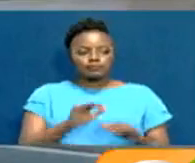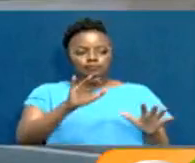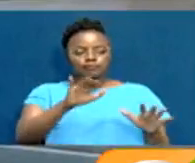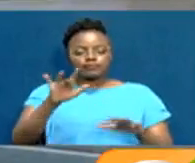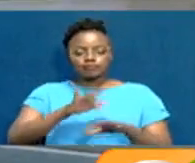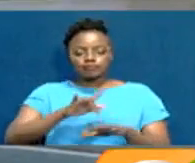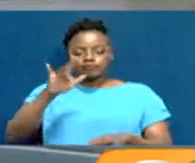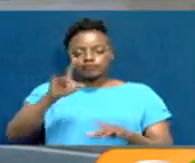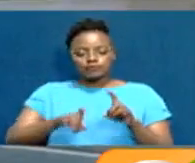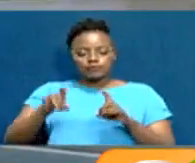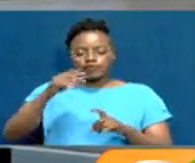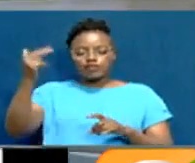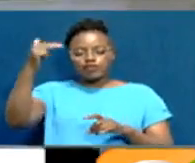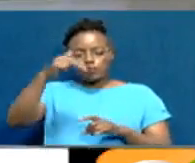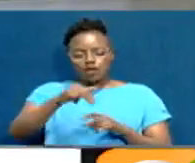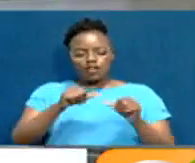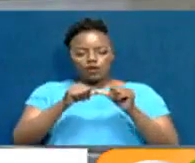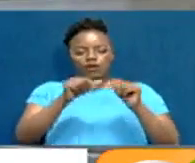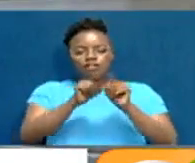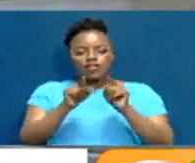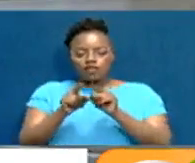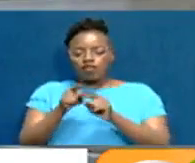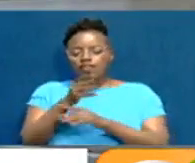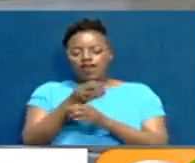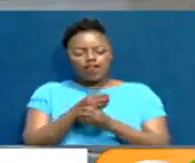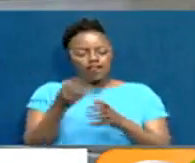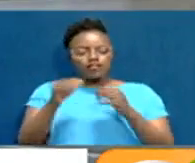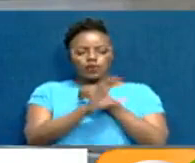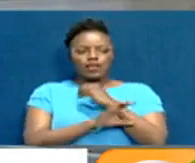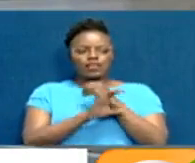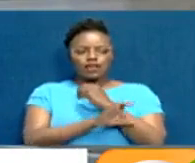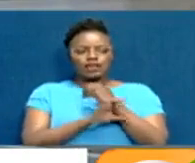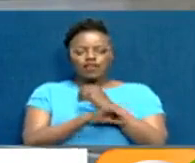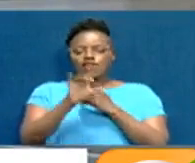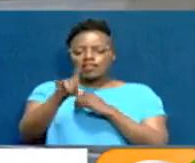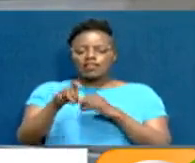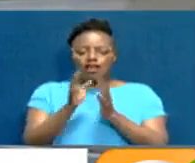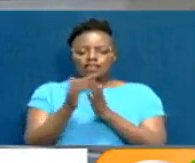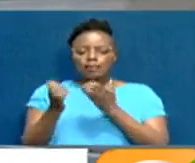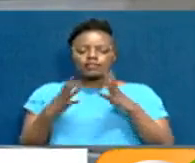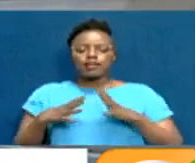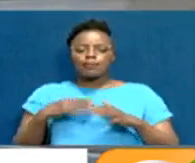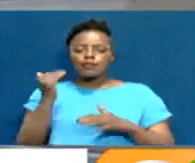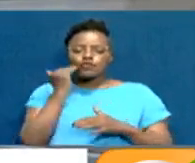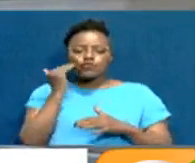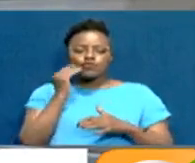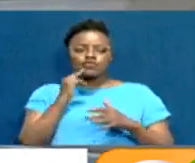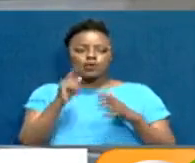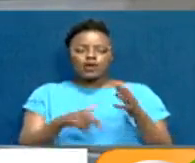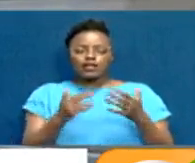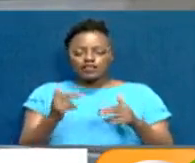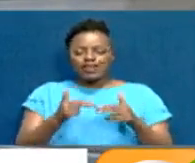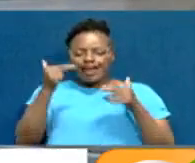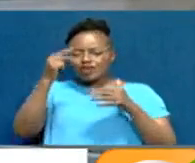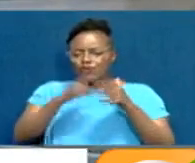and the effects of the increase in fuel prices continue to be felt all over the country. Fishermen and traders in Siaya County say that the